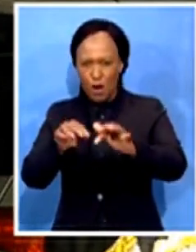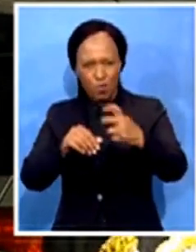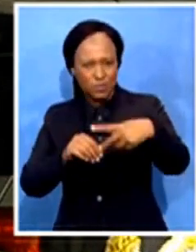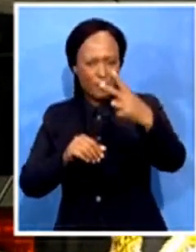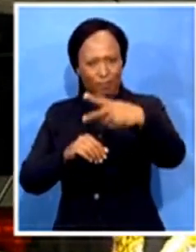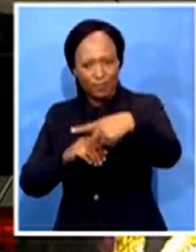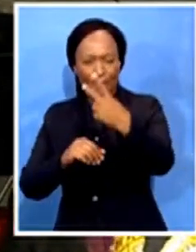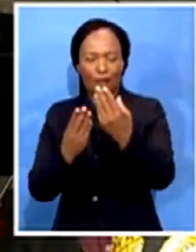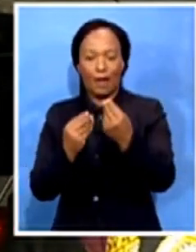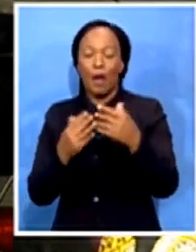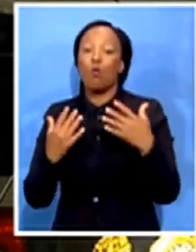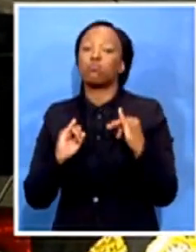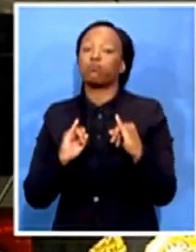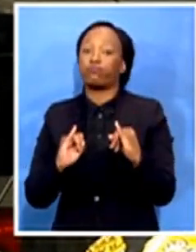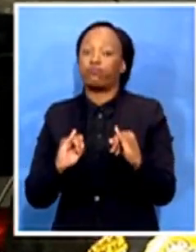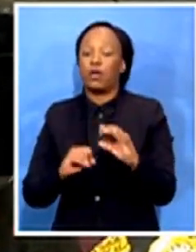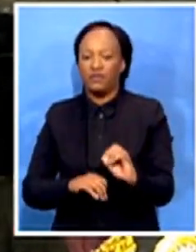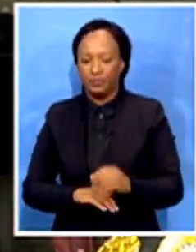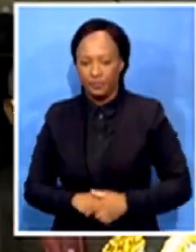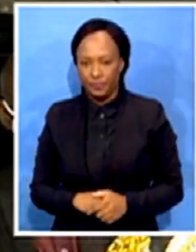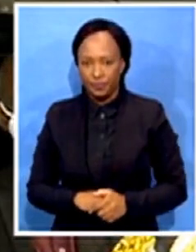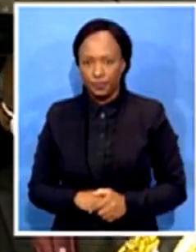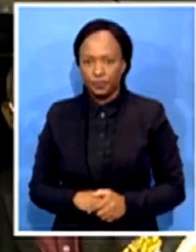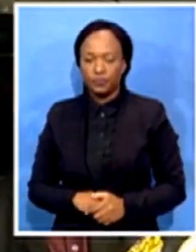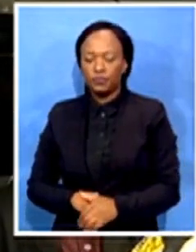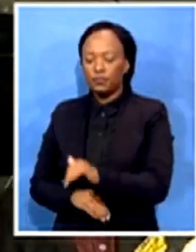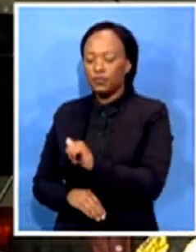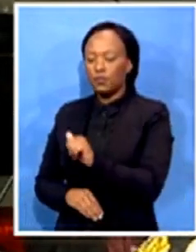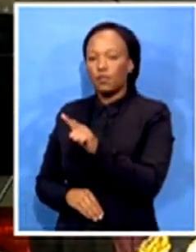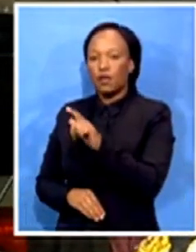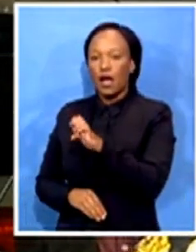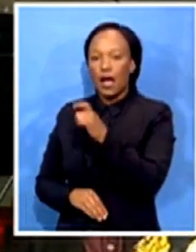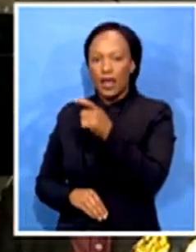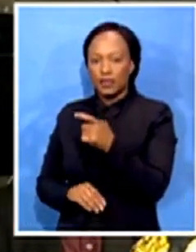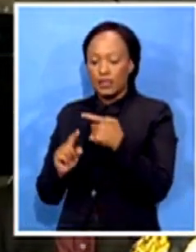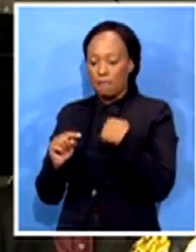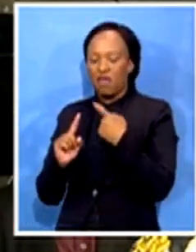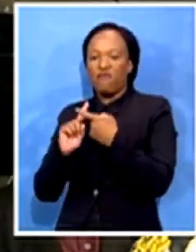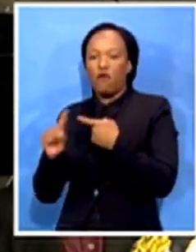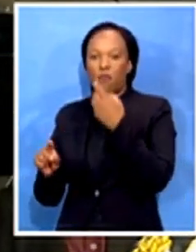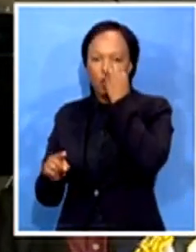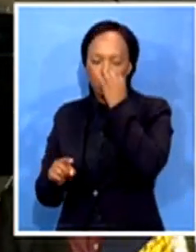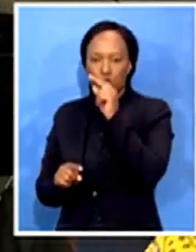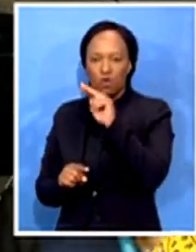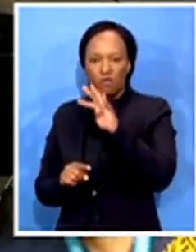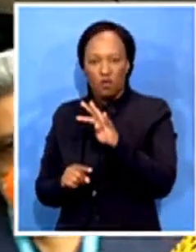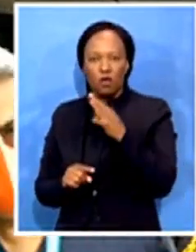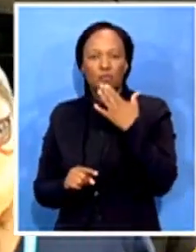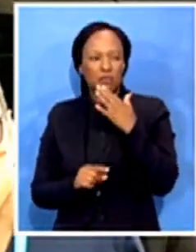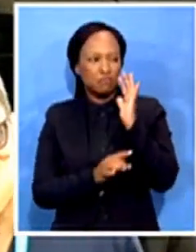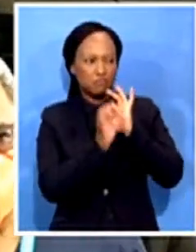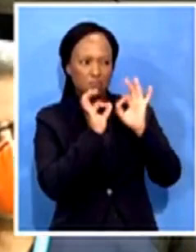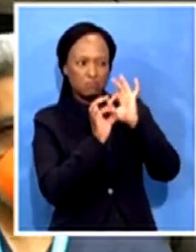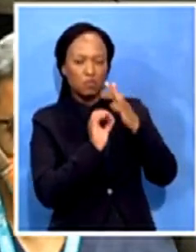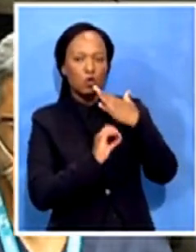Alex Mitchell from News 24. Could you maybe tell us what was discussed in the coordinating committee yesterday? As you said